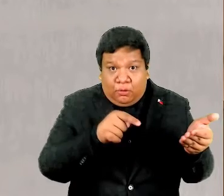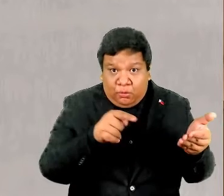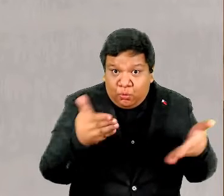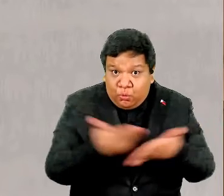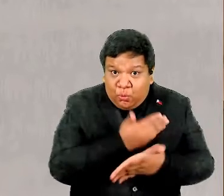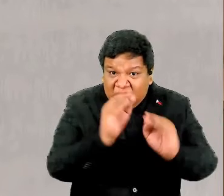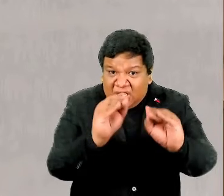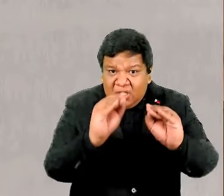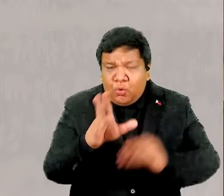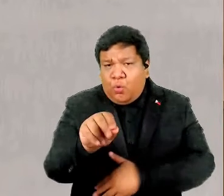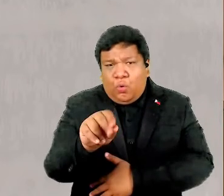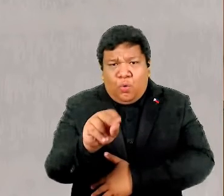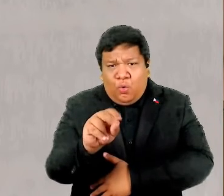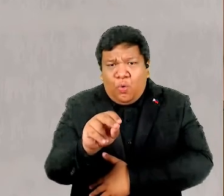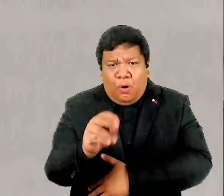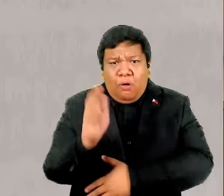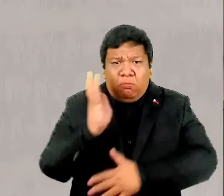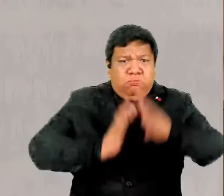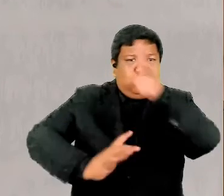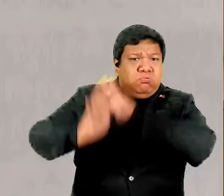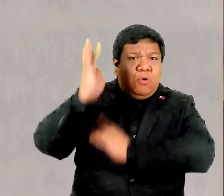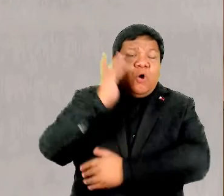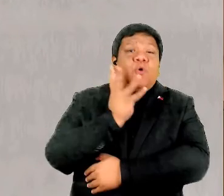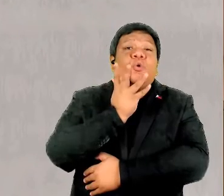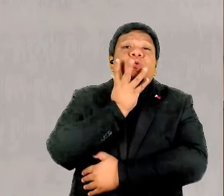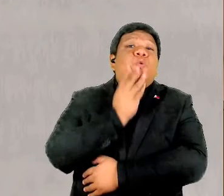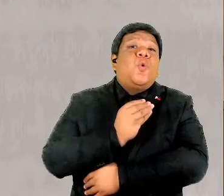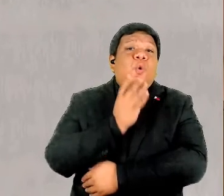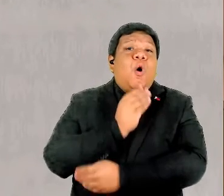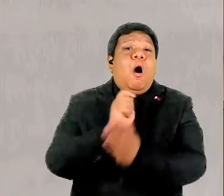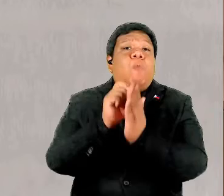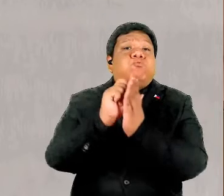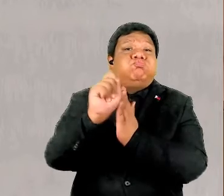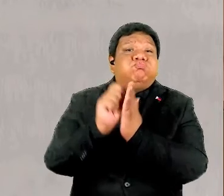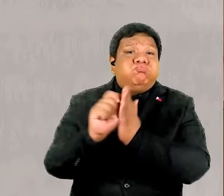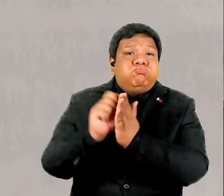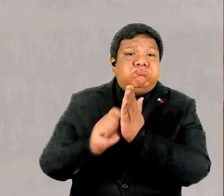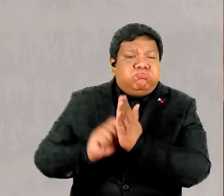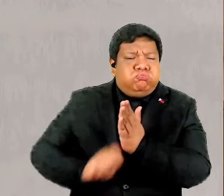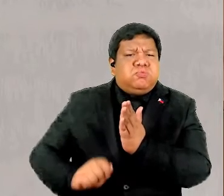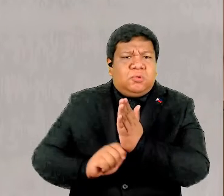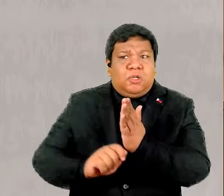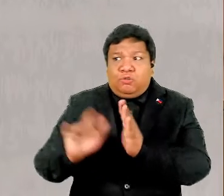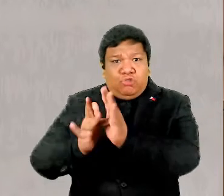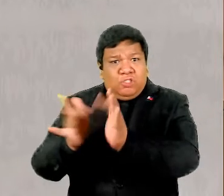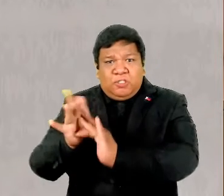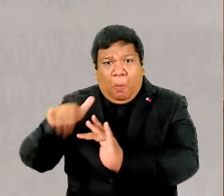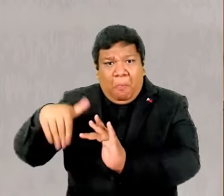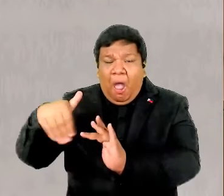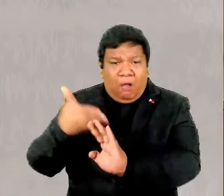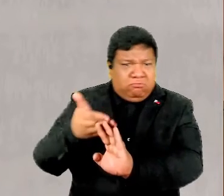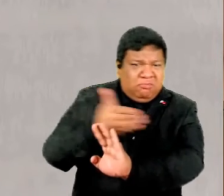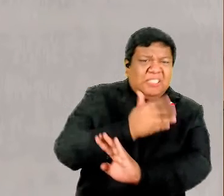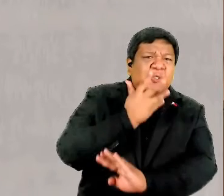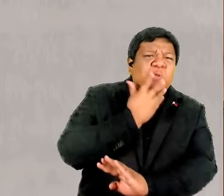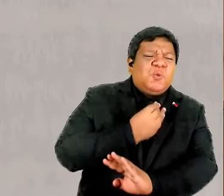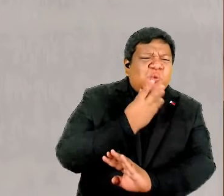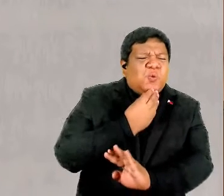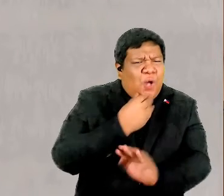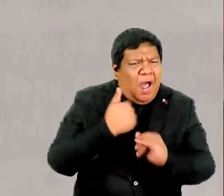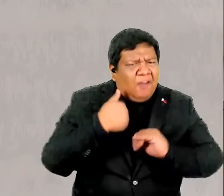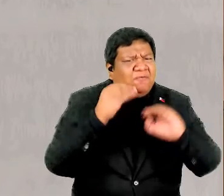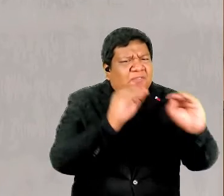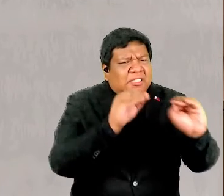new teaching either. Because even the Jewish writers before Jesus came to earth had the same teaching regarding wealth or